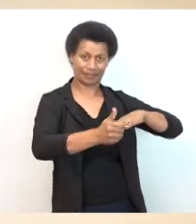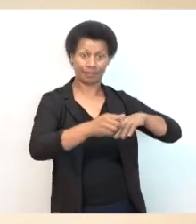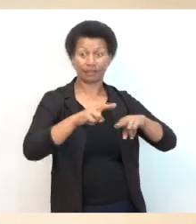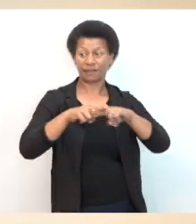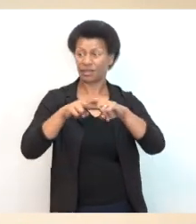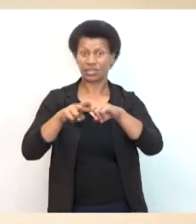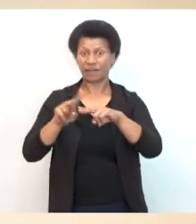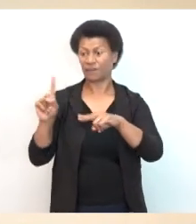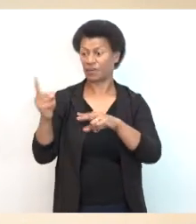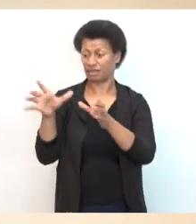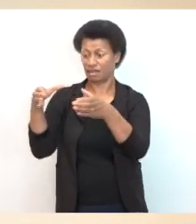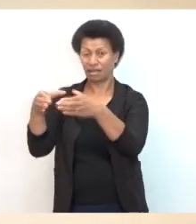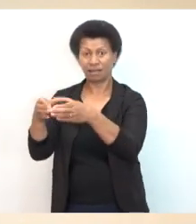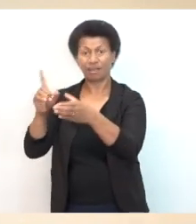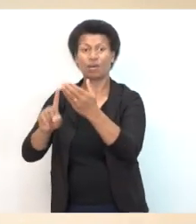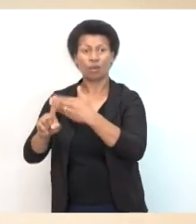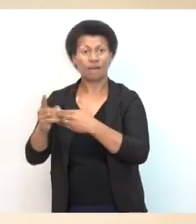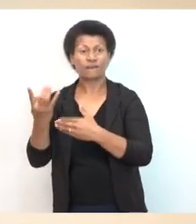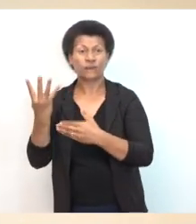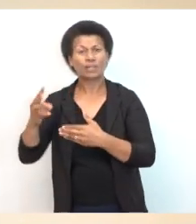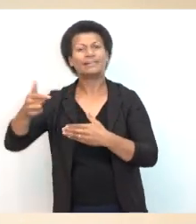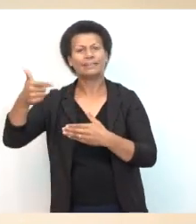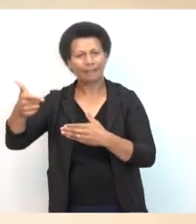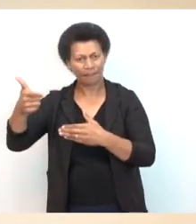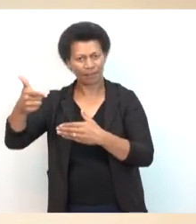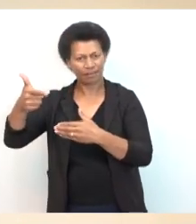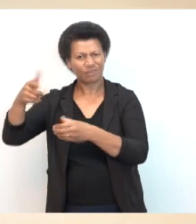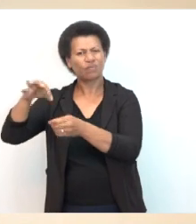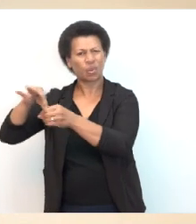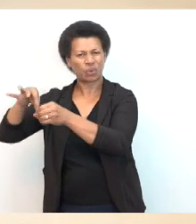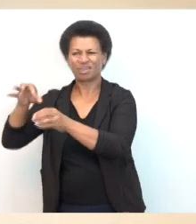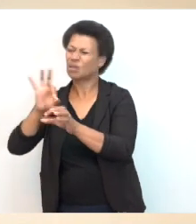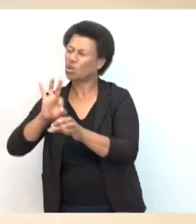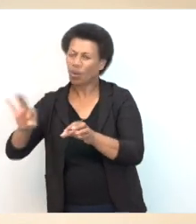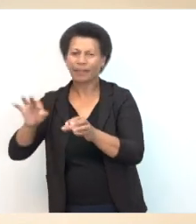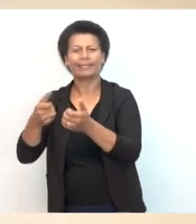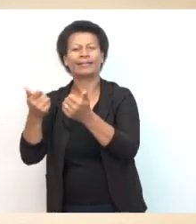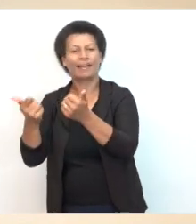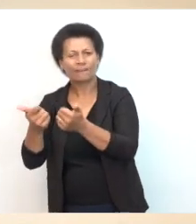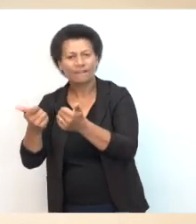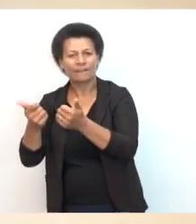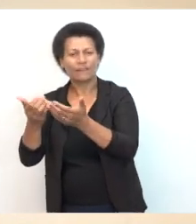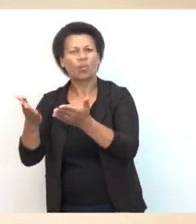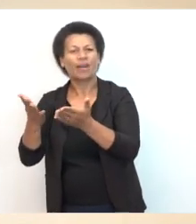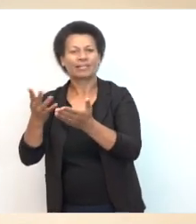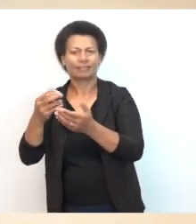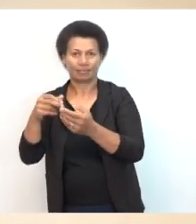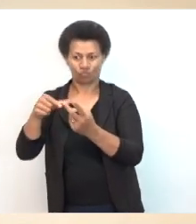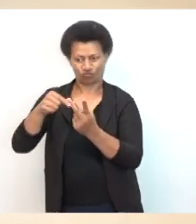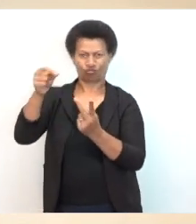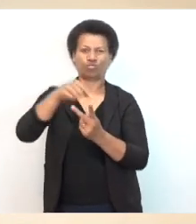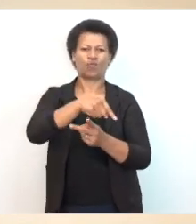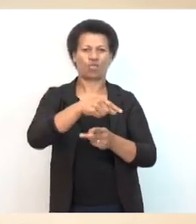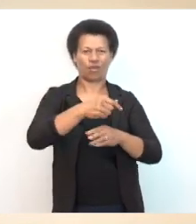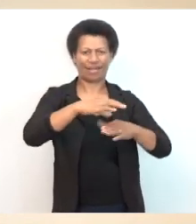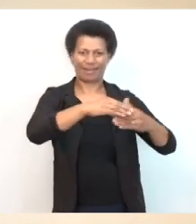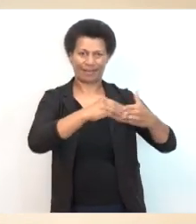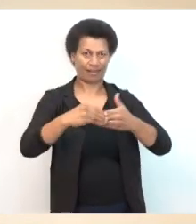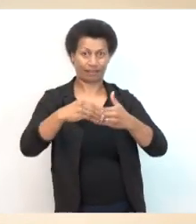only 42% of the vote in the recent election, not enough to govern outright, while 58% of